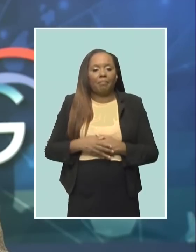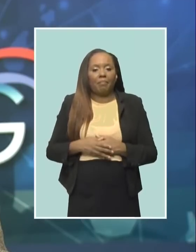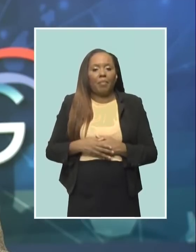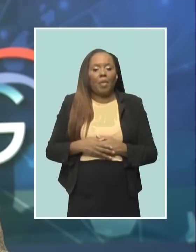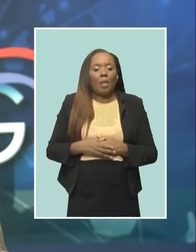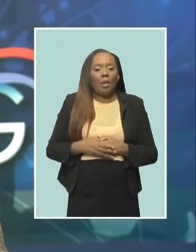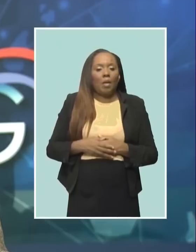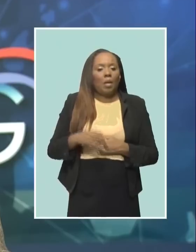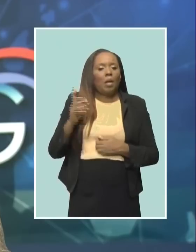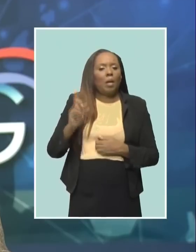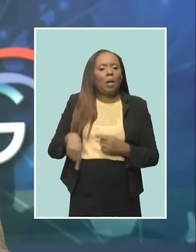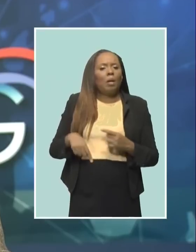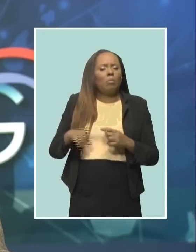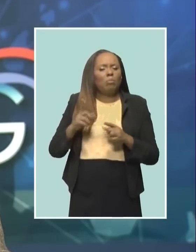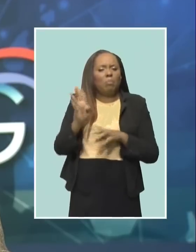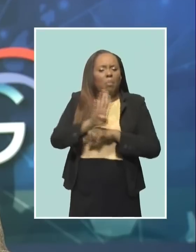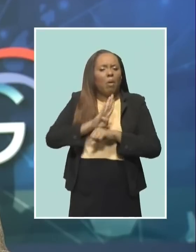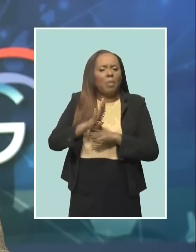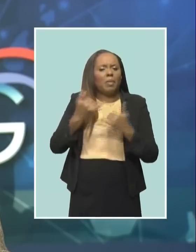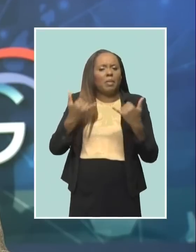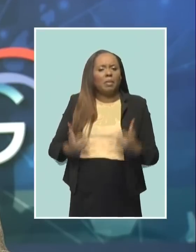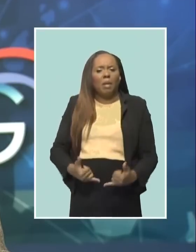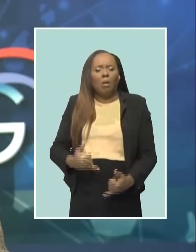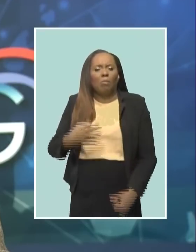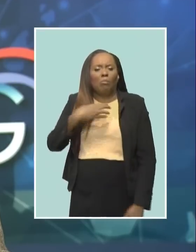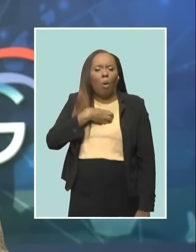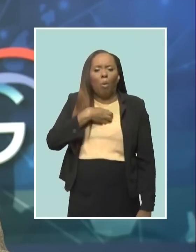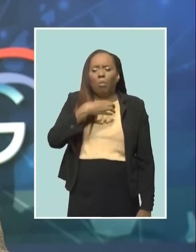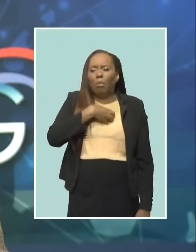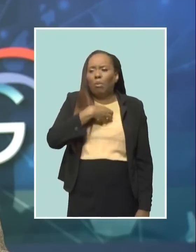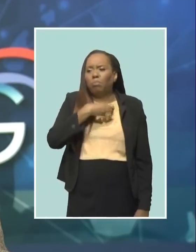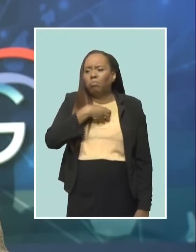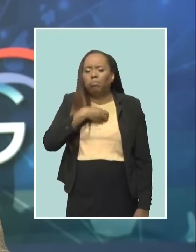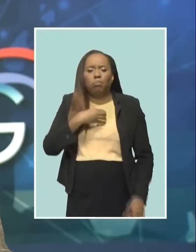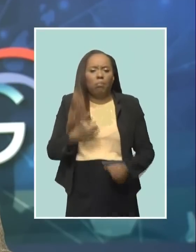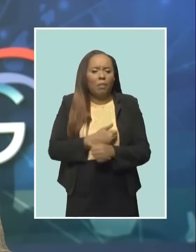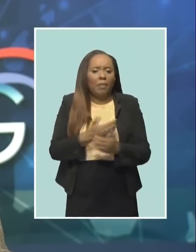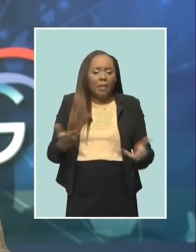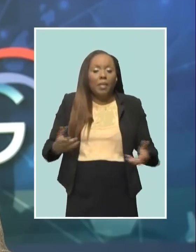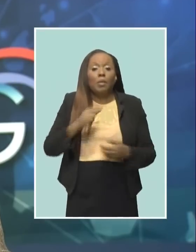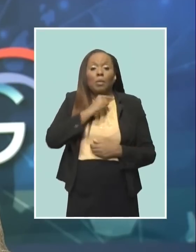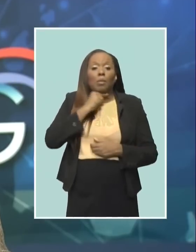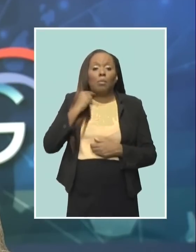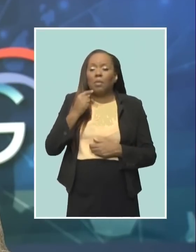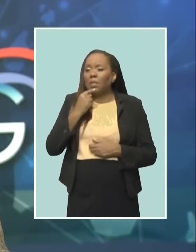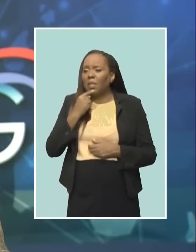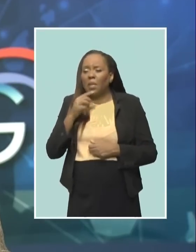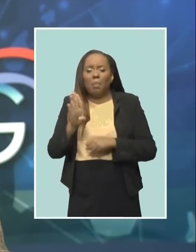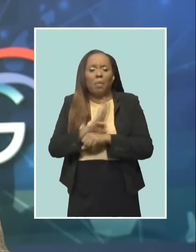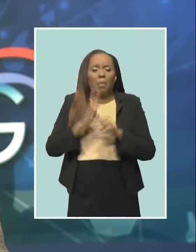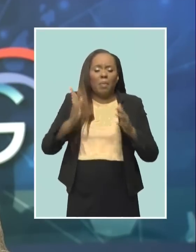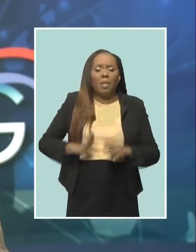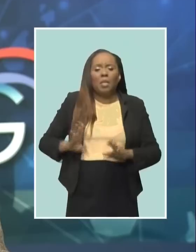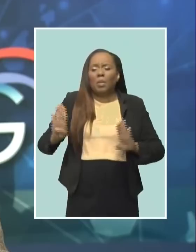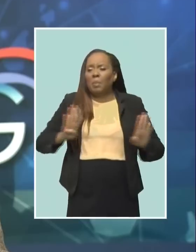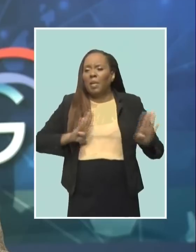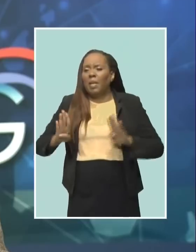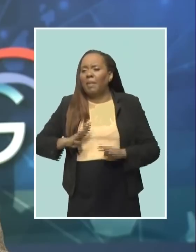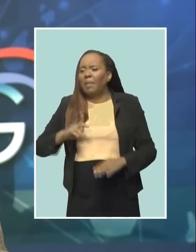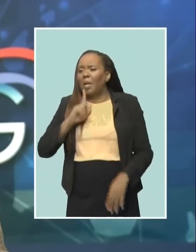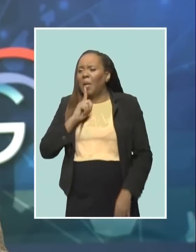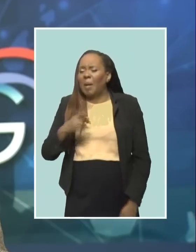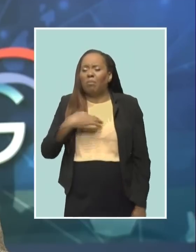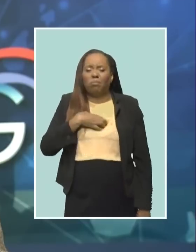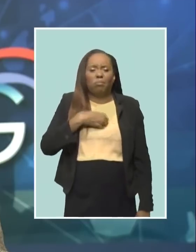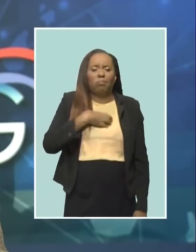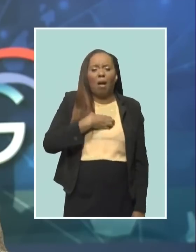thankful when they look back and see the Lord has delivered them from difficult times. He compared Barbadians' behavior after the passage of Hurricane